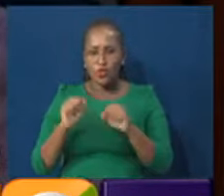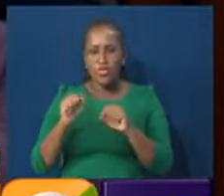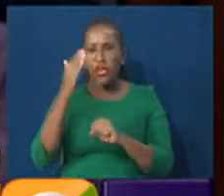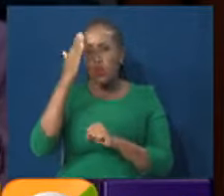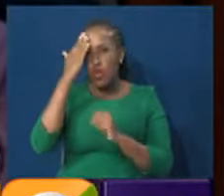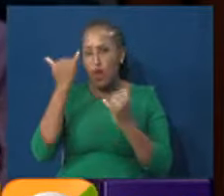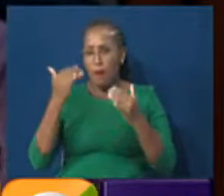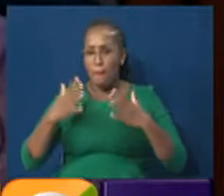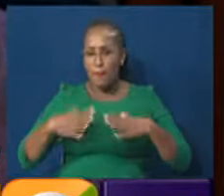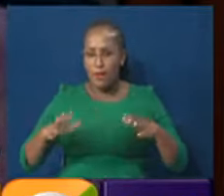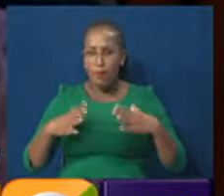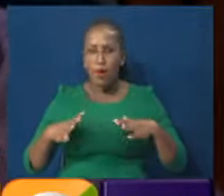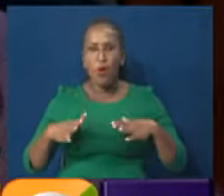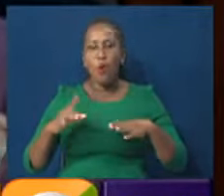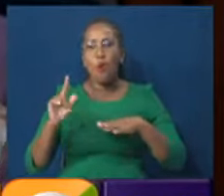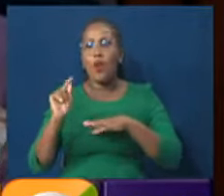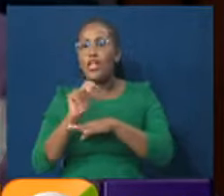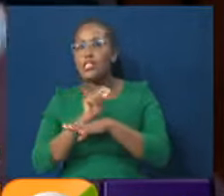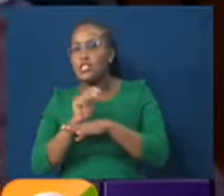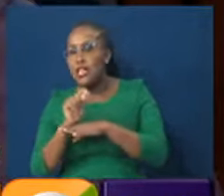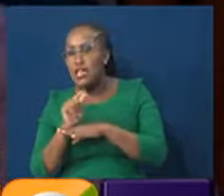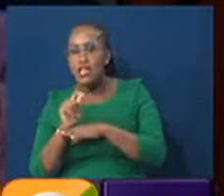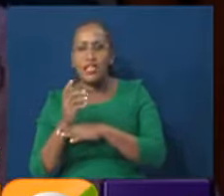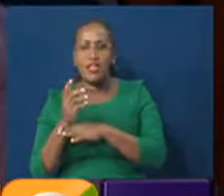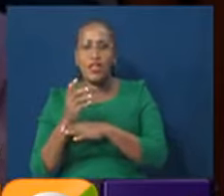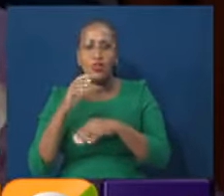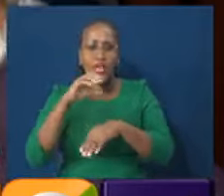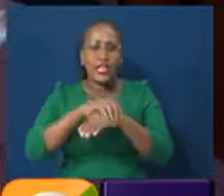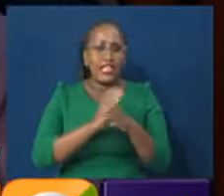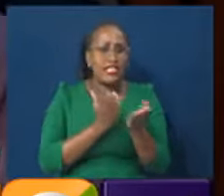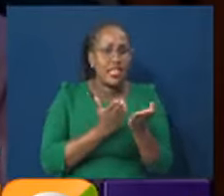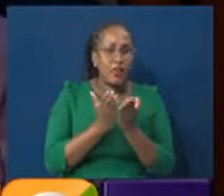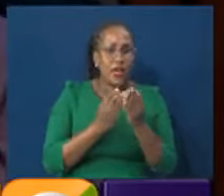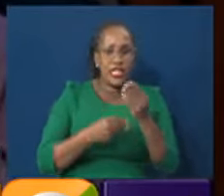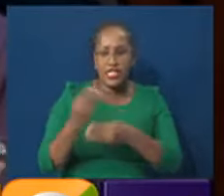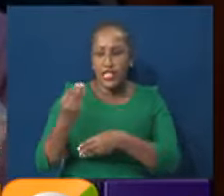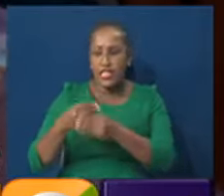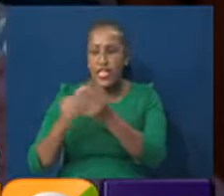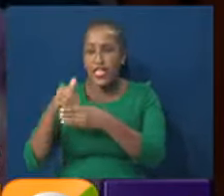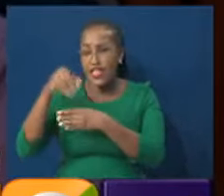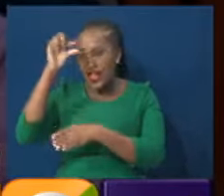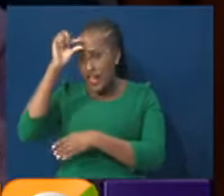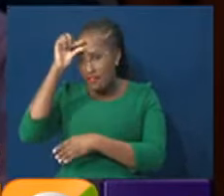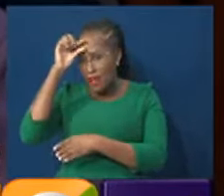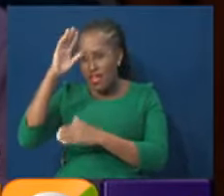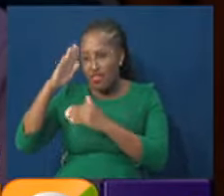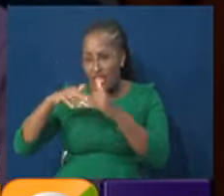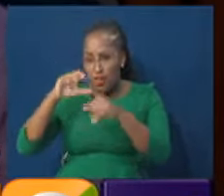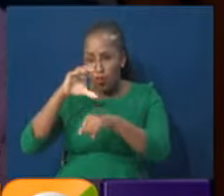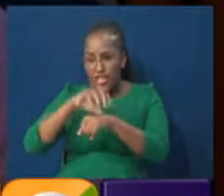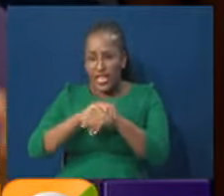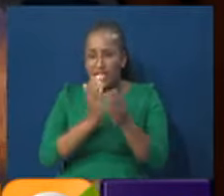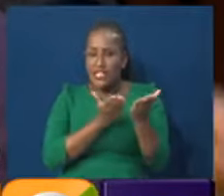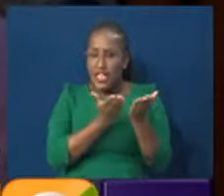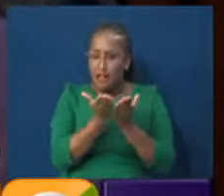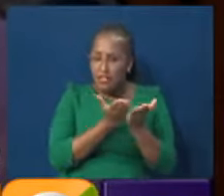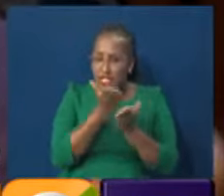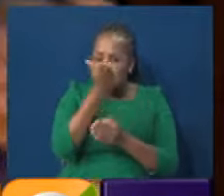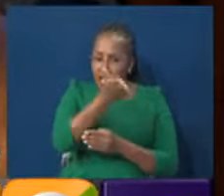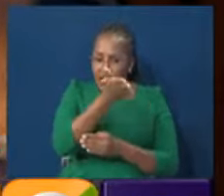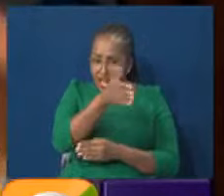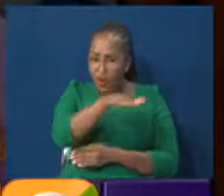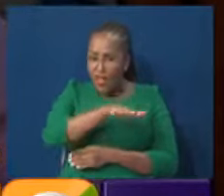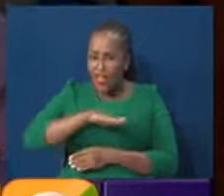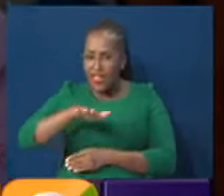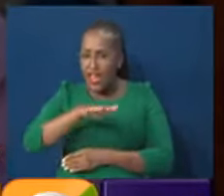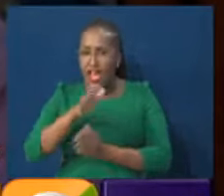people are trading. We are not getting the services. These people are now trading in the government. Instead of getting those services on the ground and also